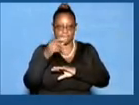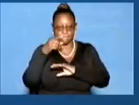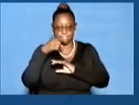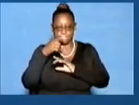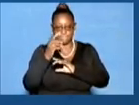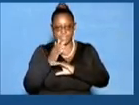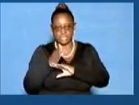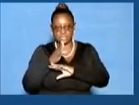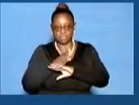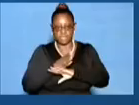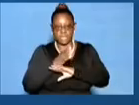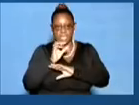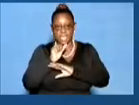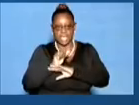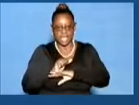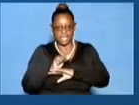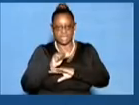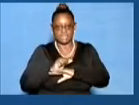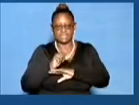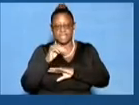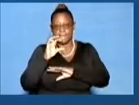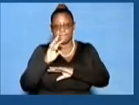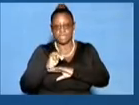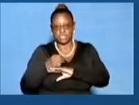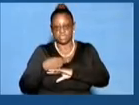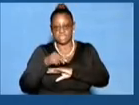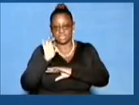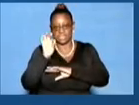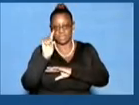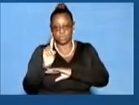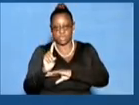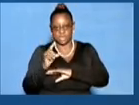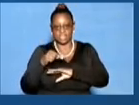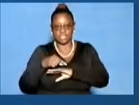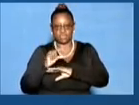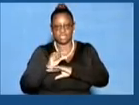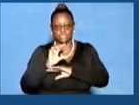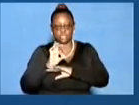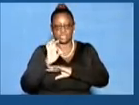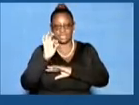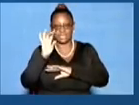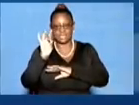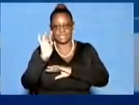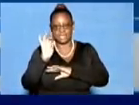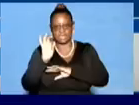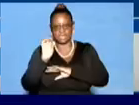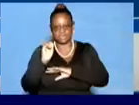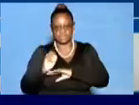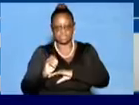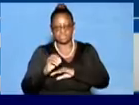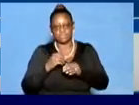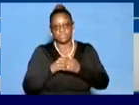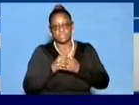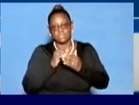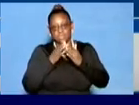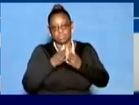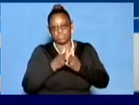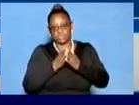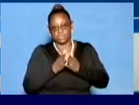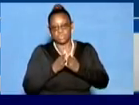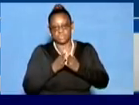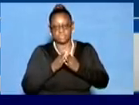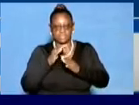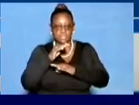Bay, and Acklands. Matthewtown, Inagua, 91 degrees. And the Turks and Caicos Islands at 89 degrees. And your boating